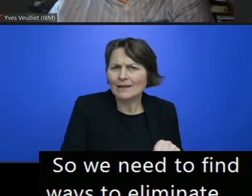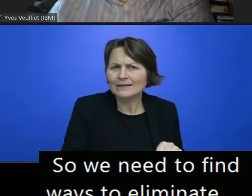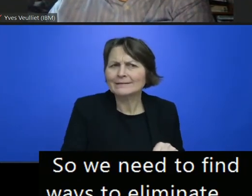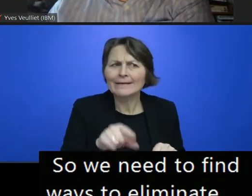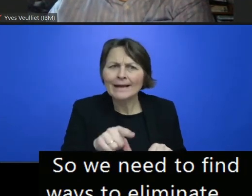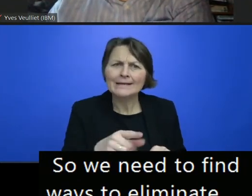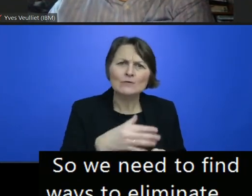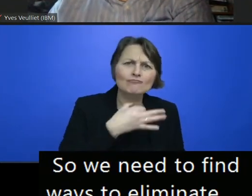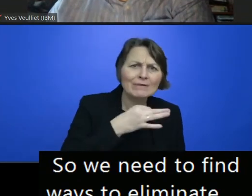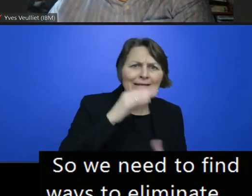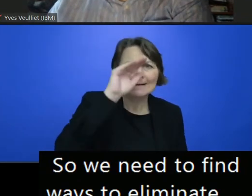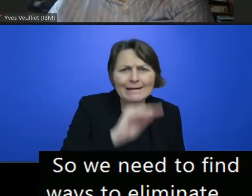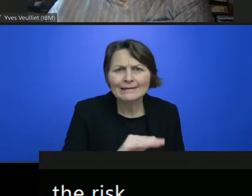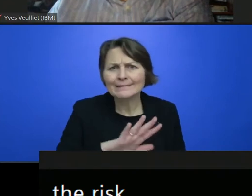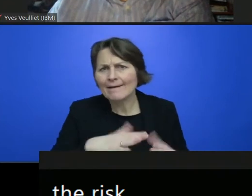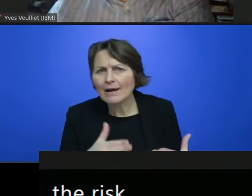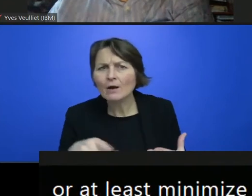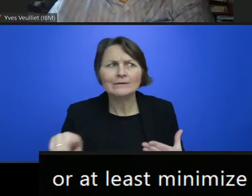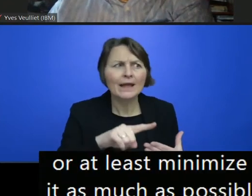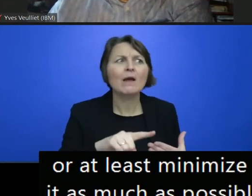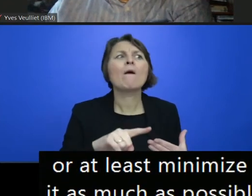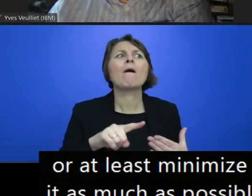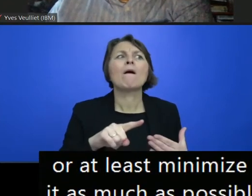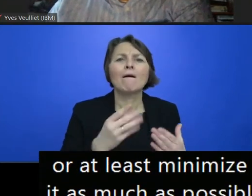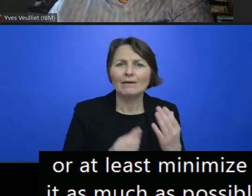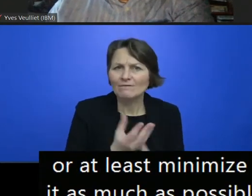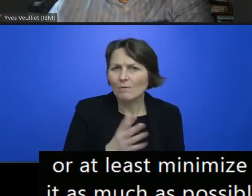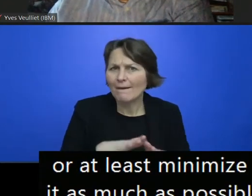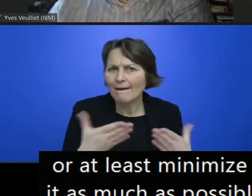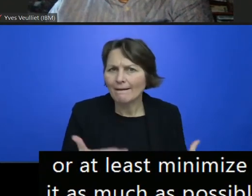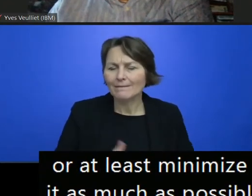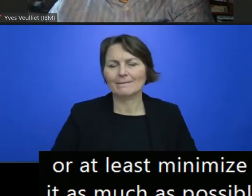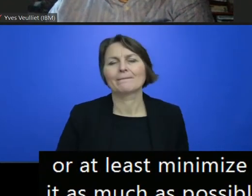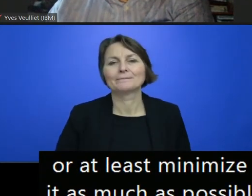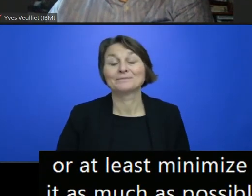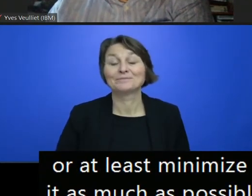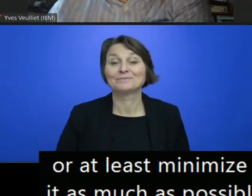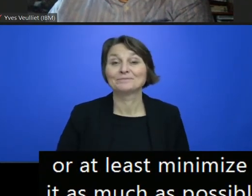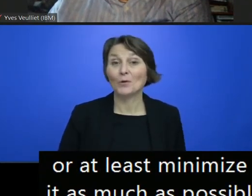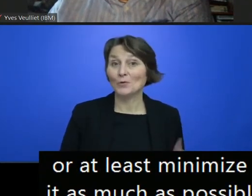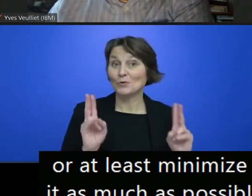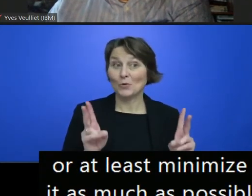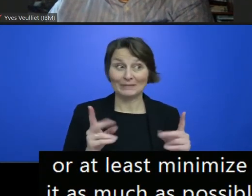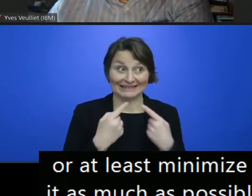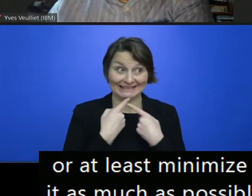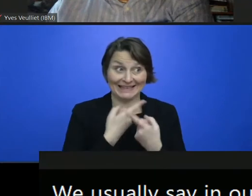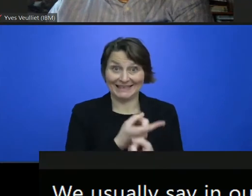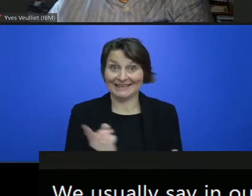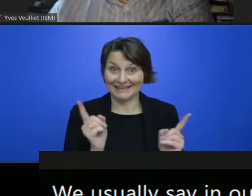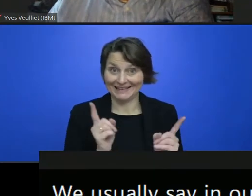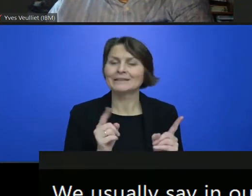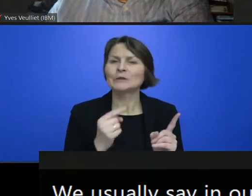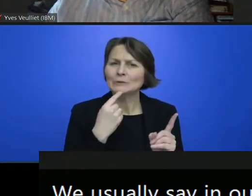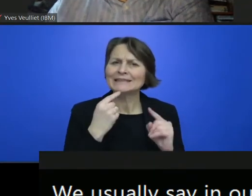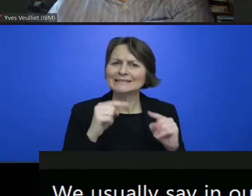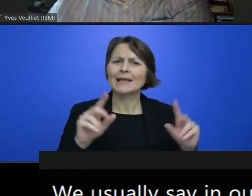Now, we usually say in our space that we speak about universal design, and we